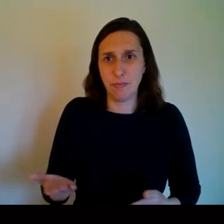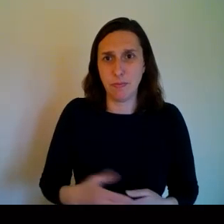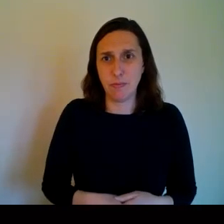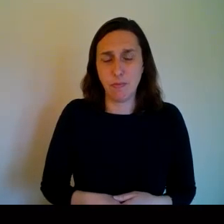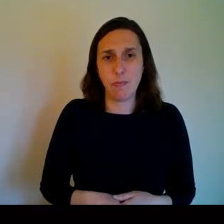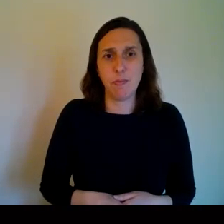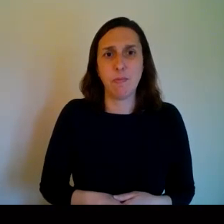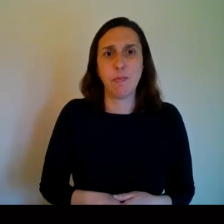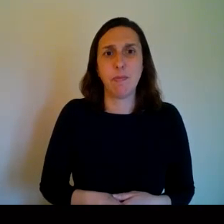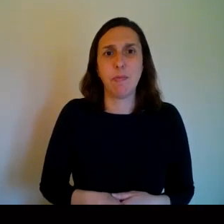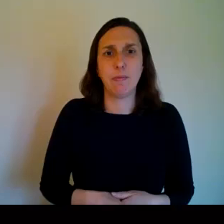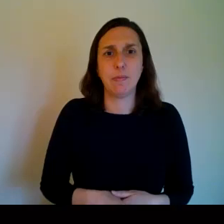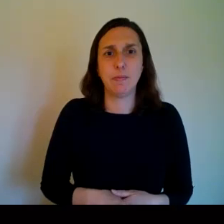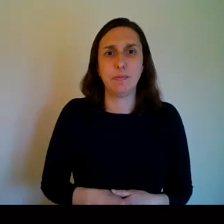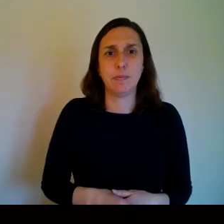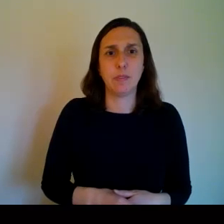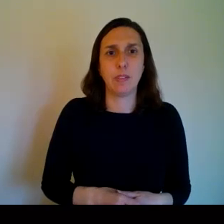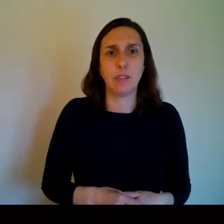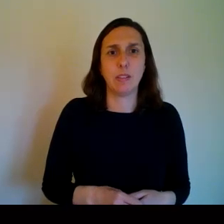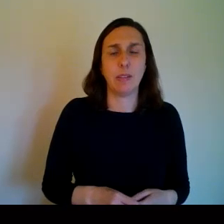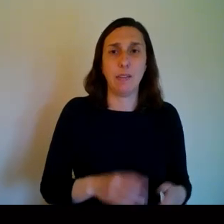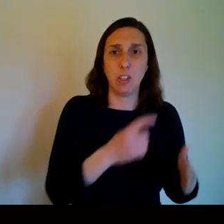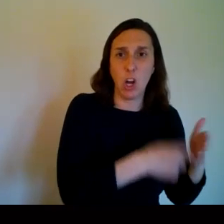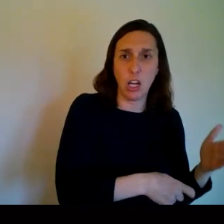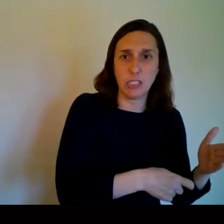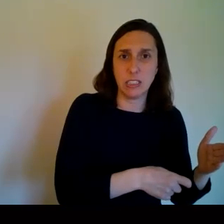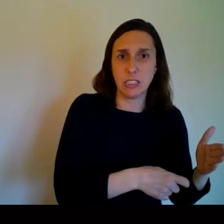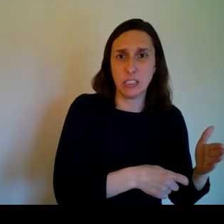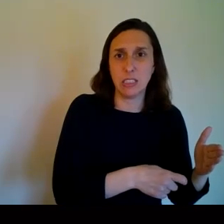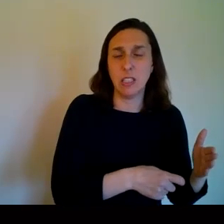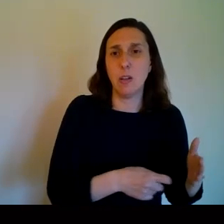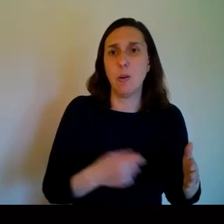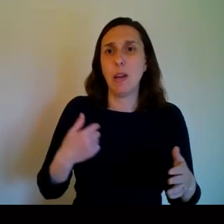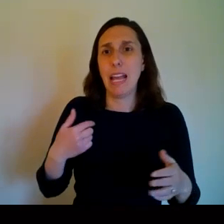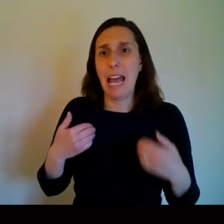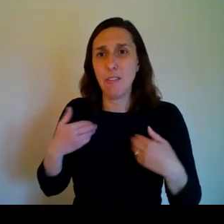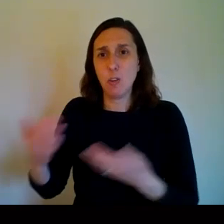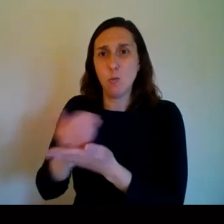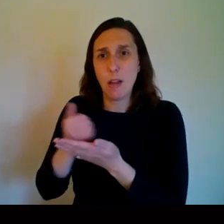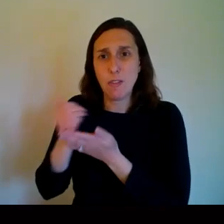into a profit function. So they sell the album.